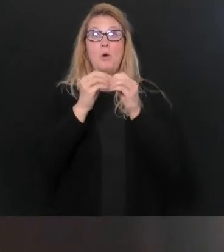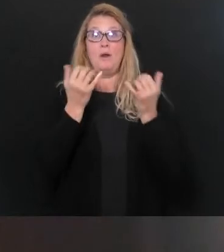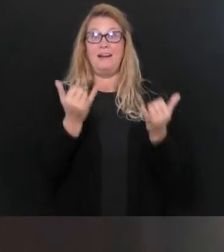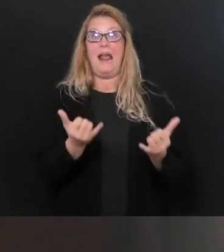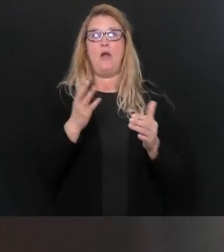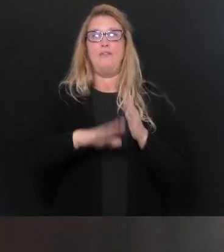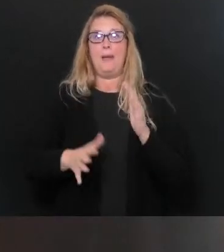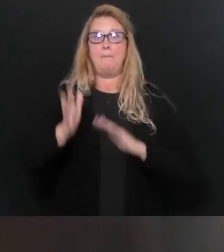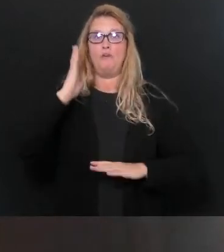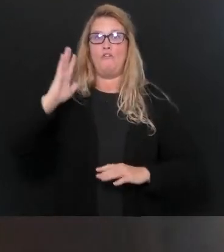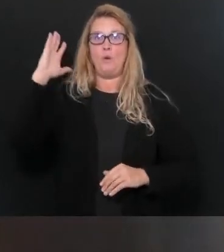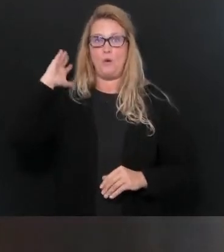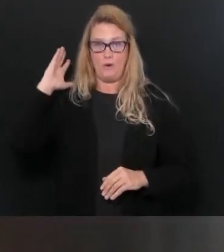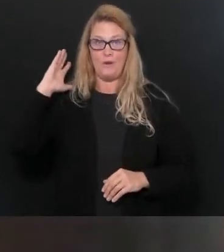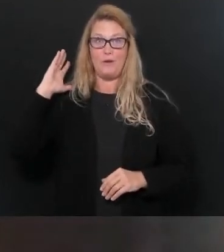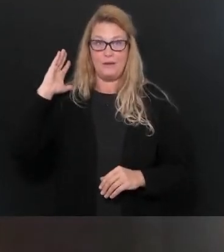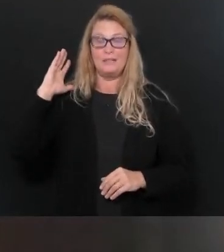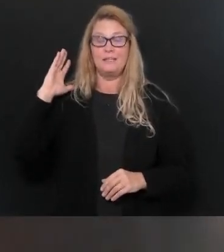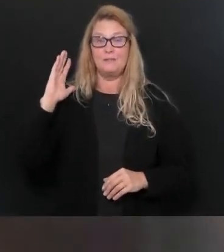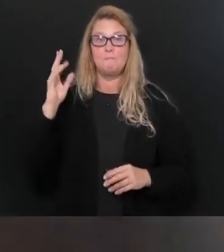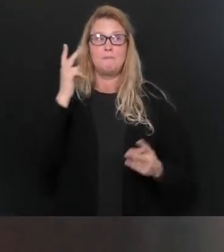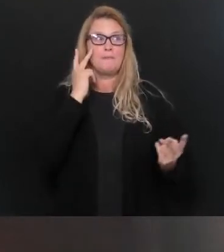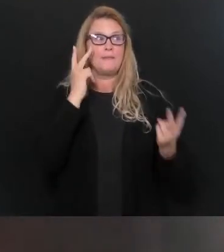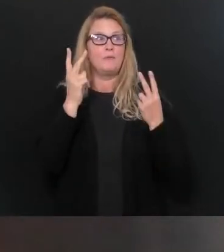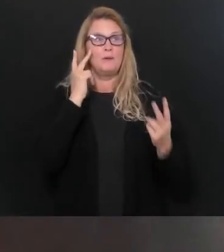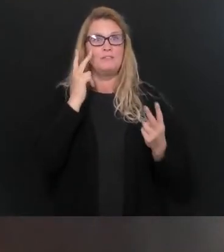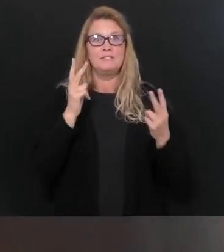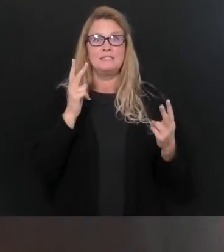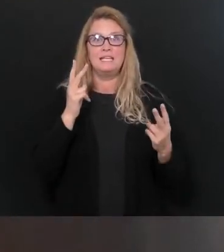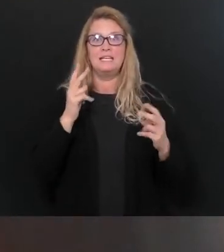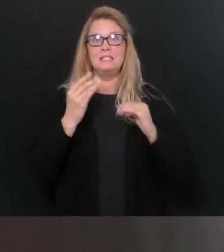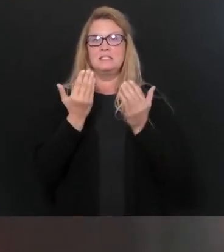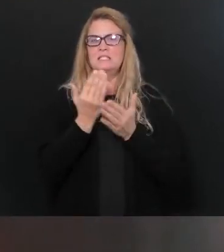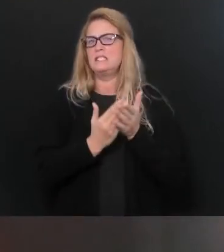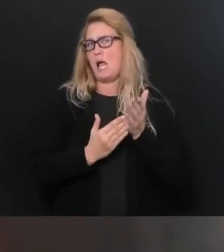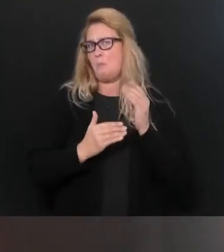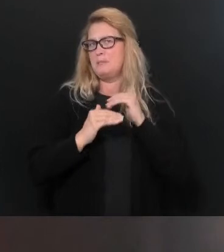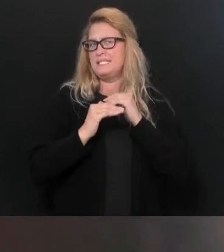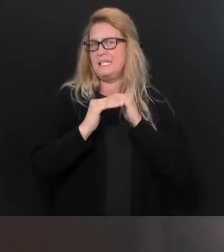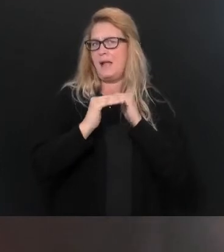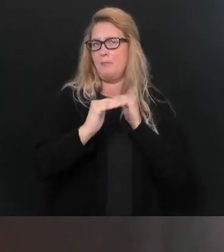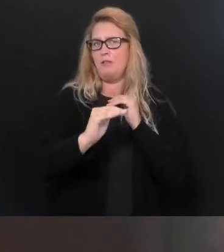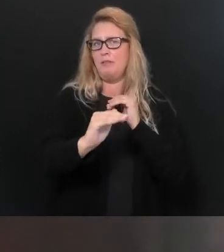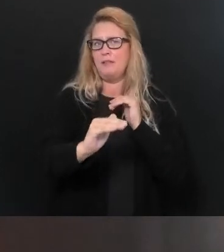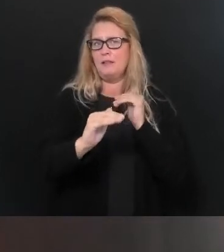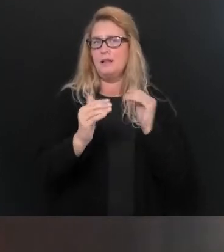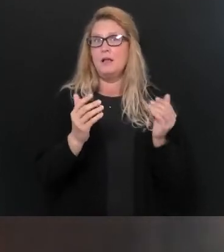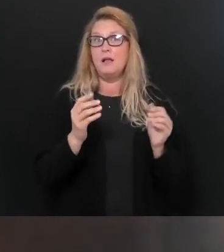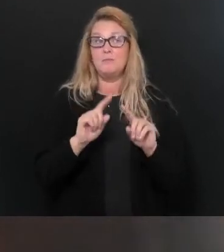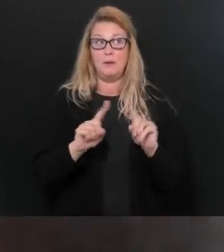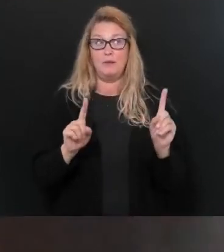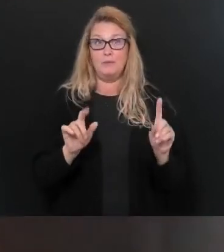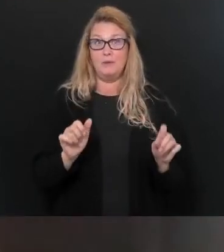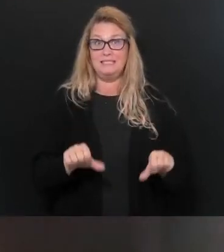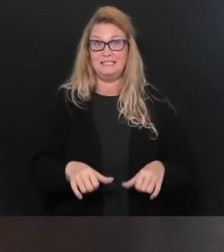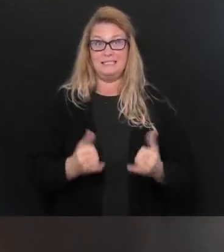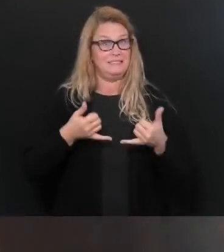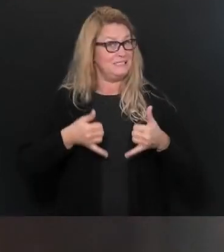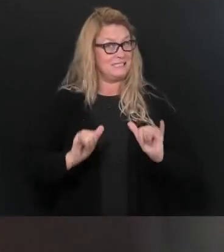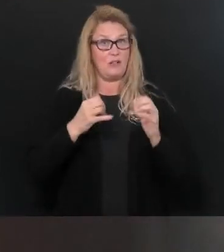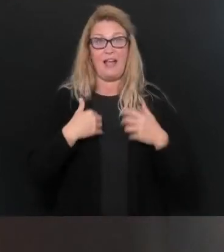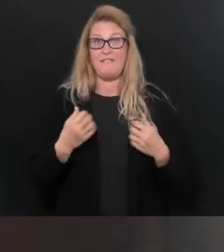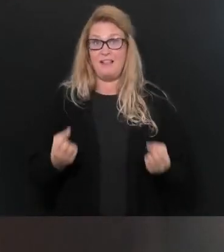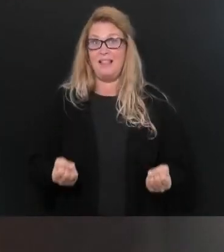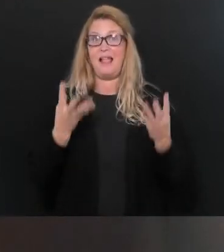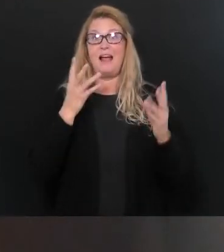before. We have seen a kind of a stabilization, although we still have a lot of people sick with COVID in